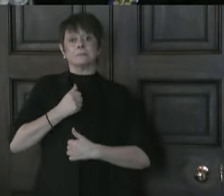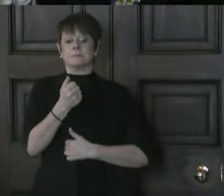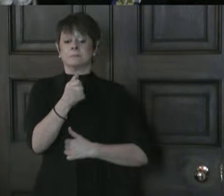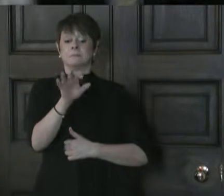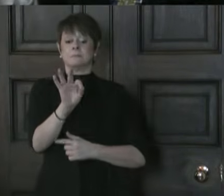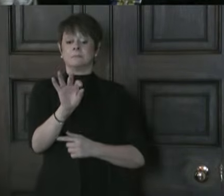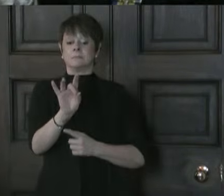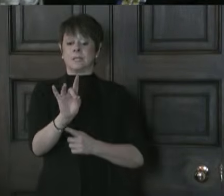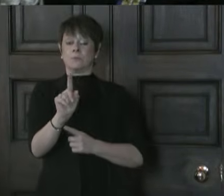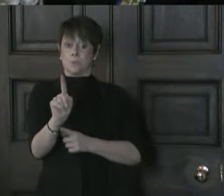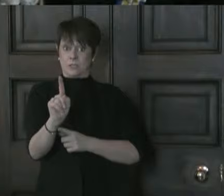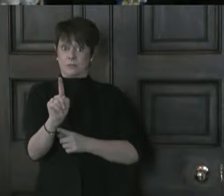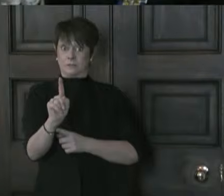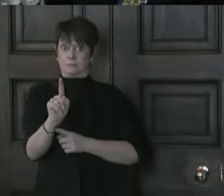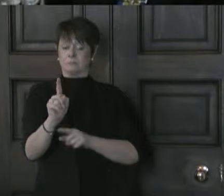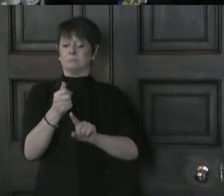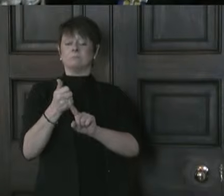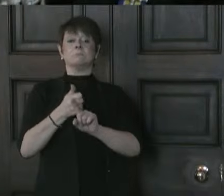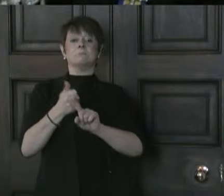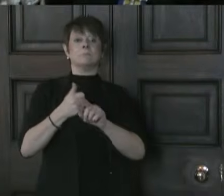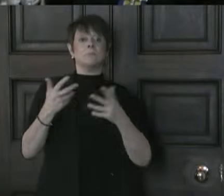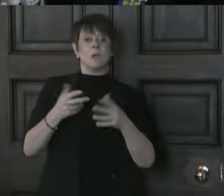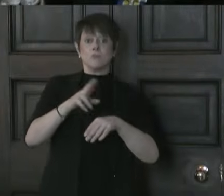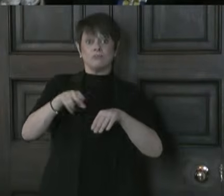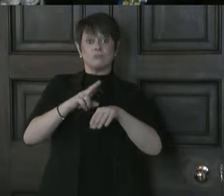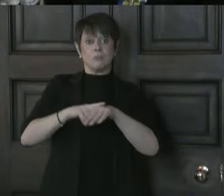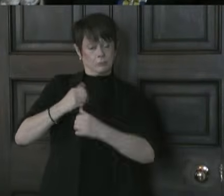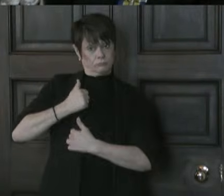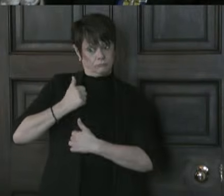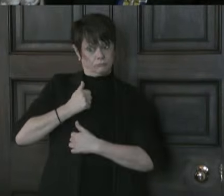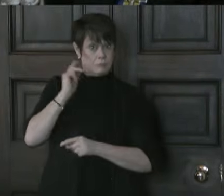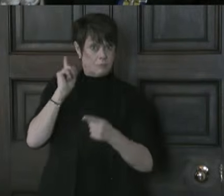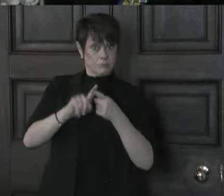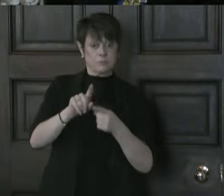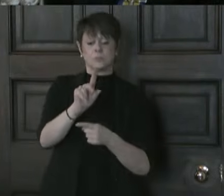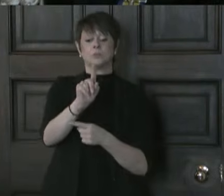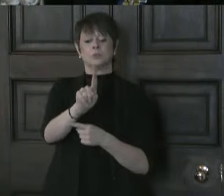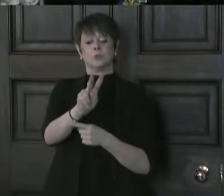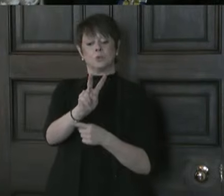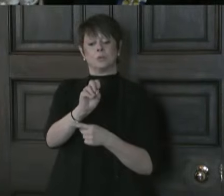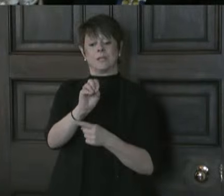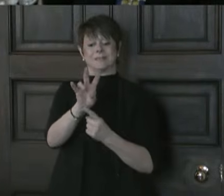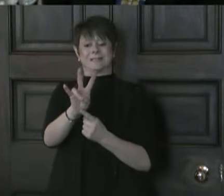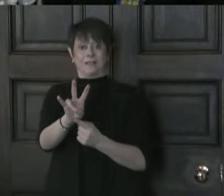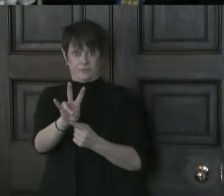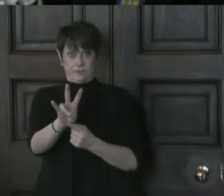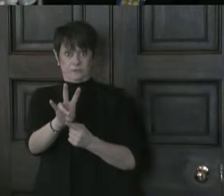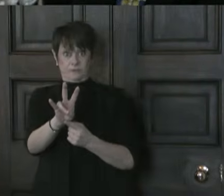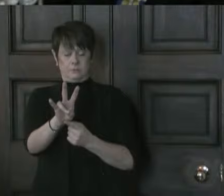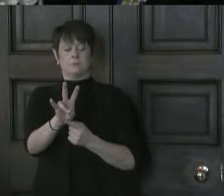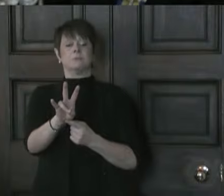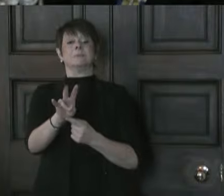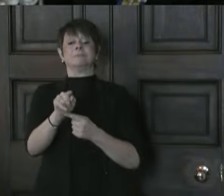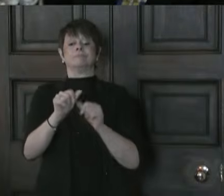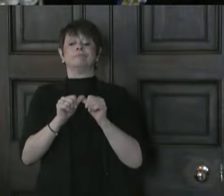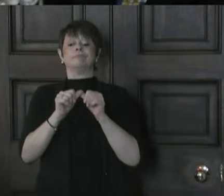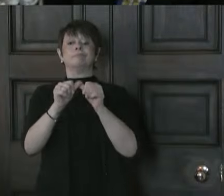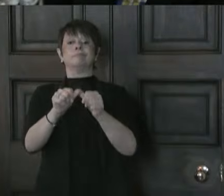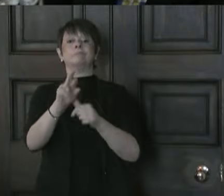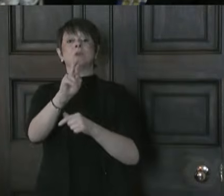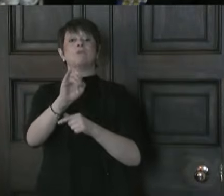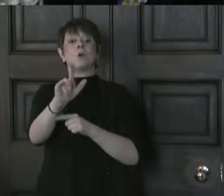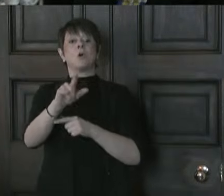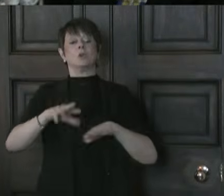1981, Major Pretty served in the regular forces until 2007 and continued with the Royal